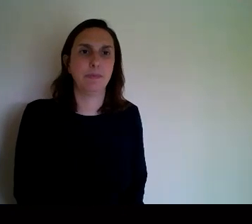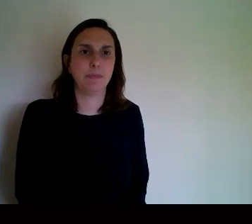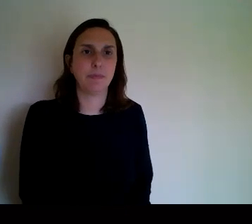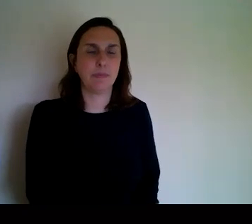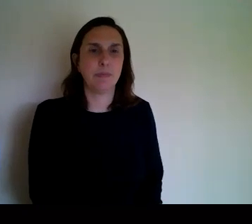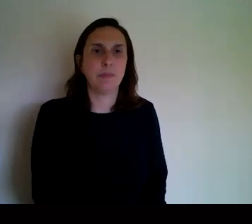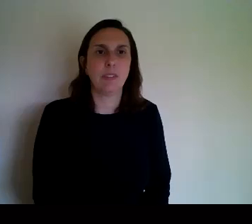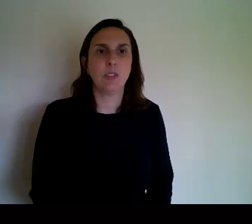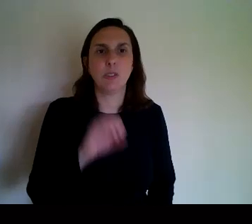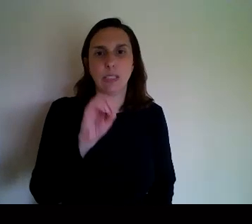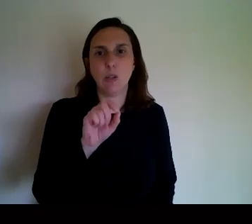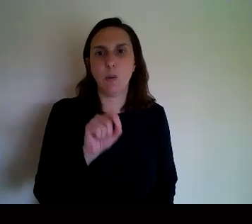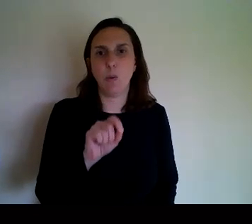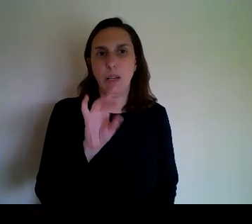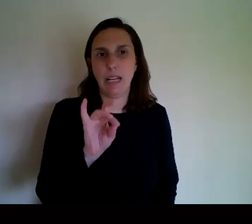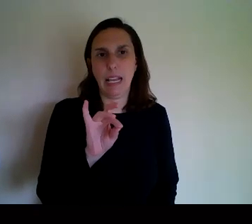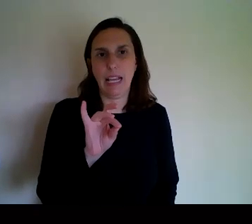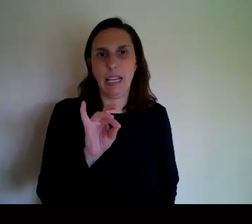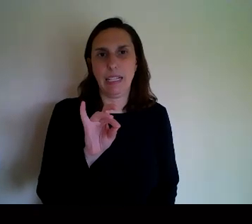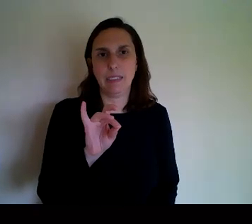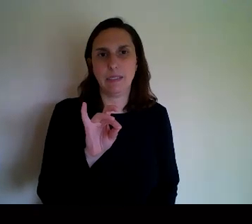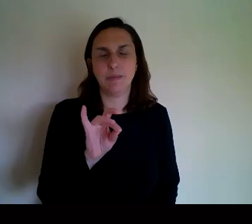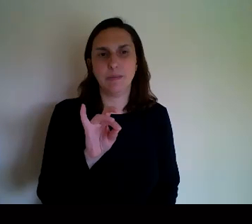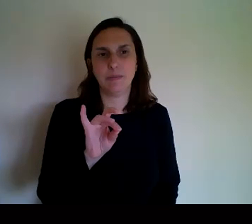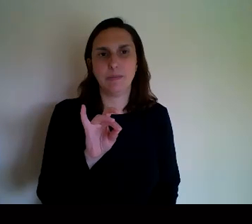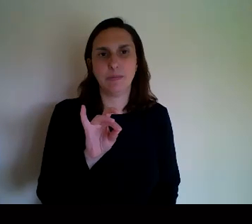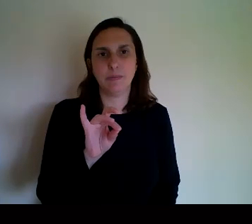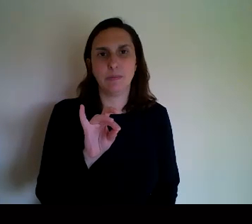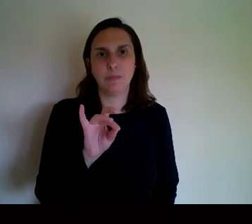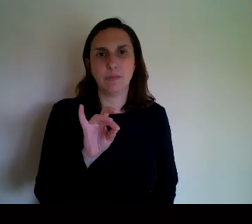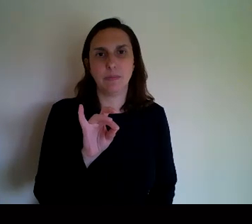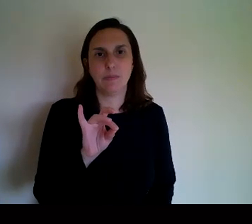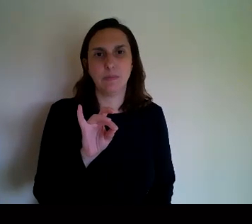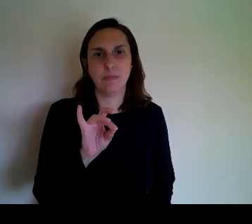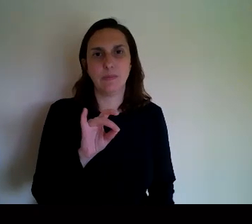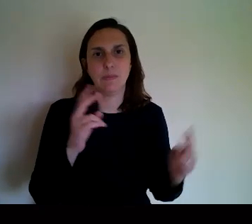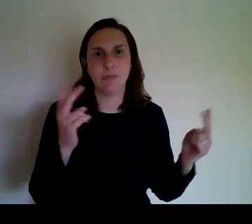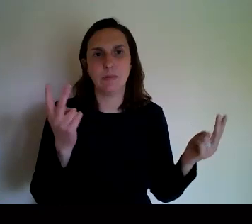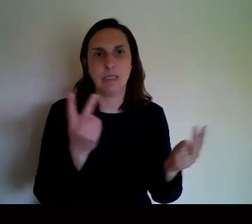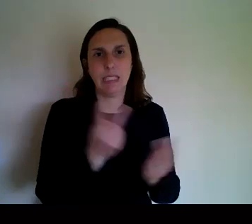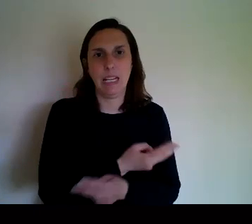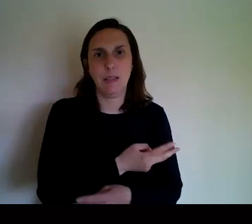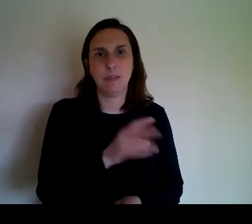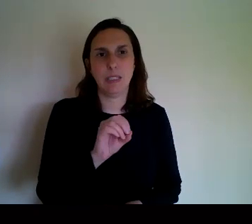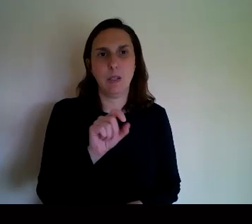0.8 times, so I'm cross multiplying these ways. So 0.8 times